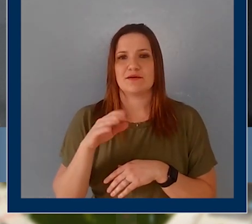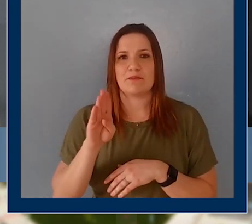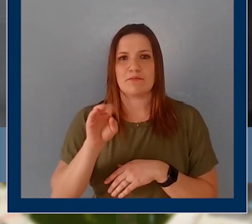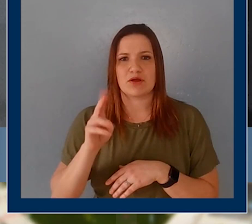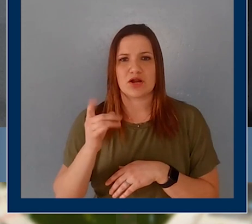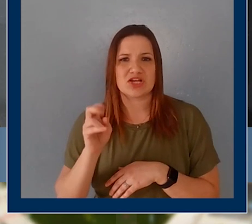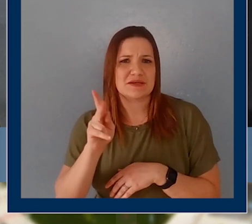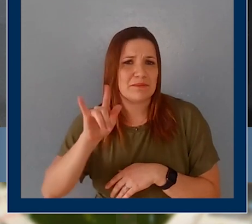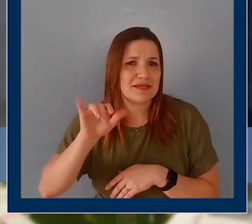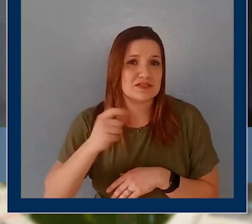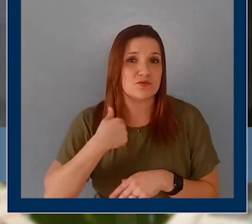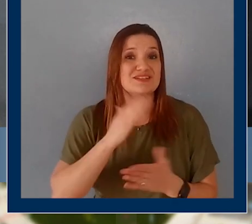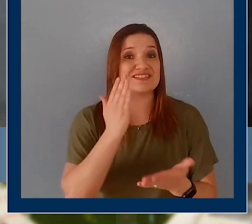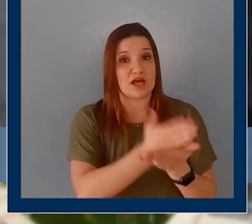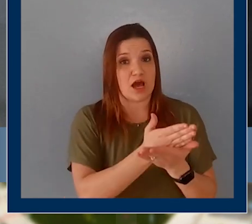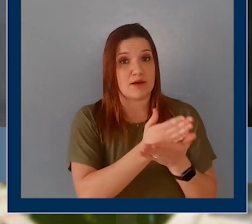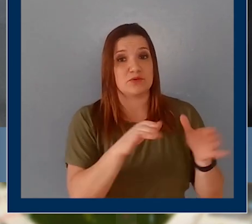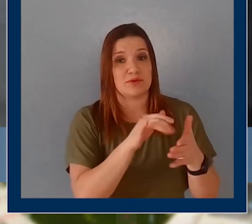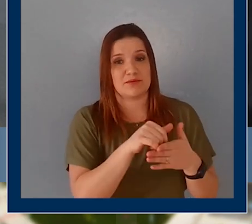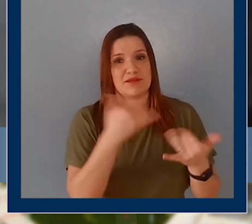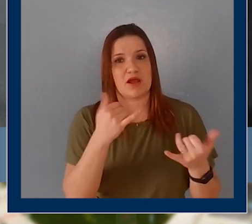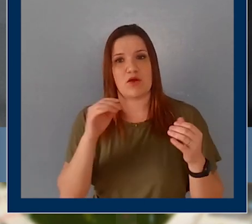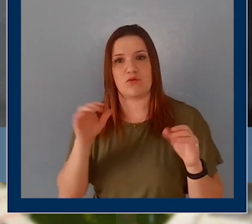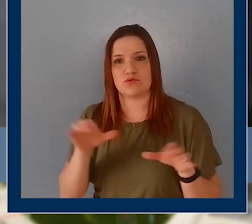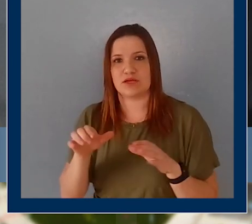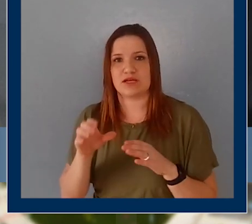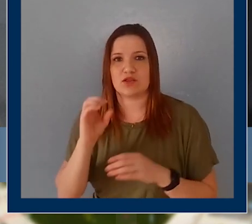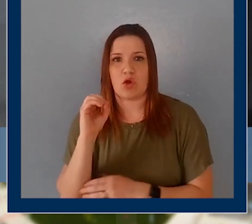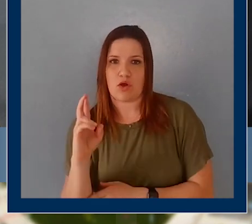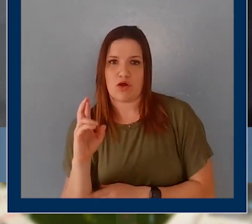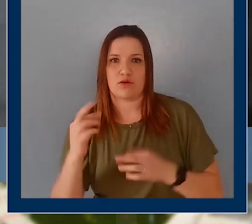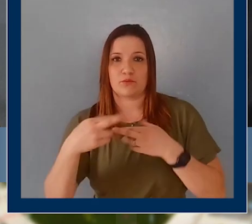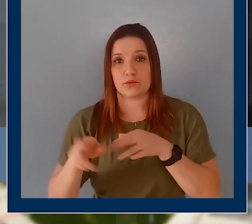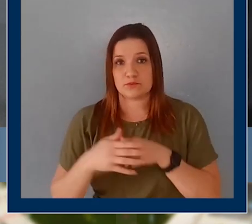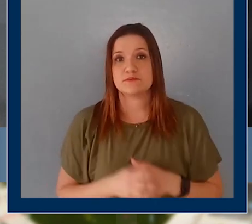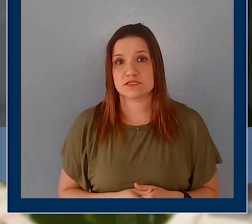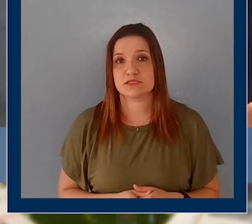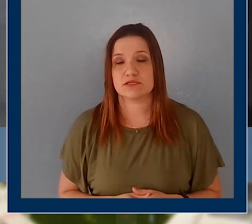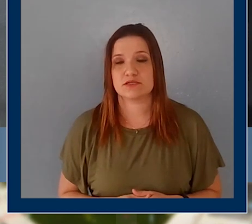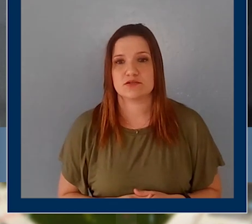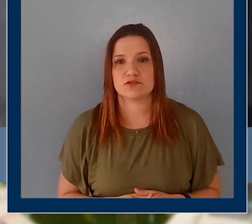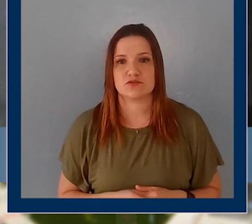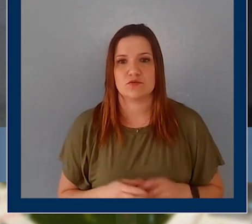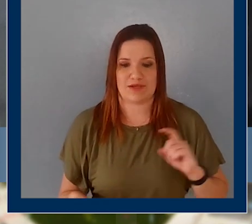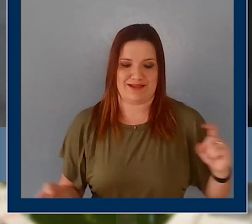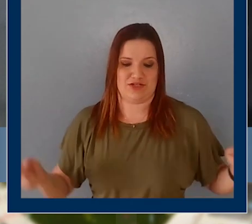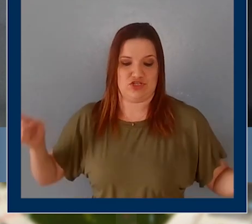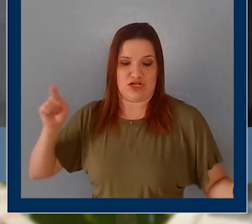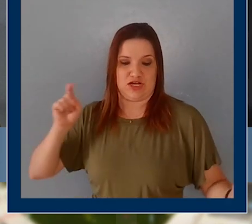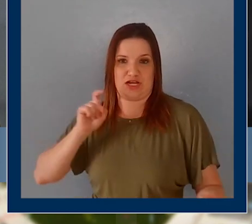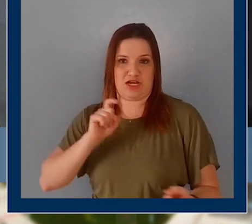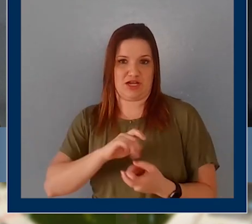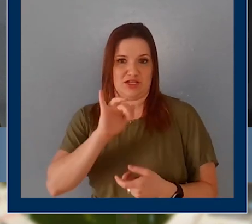them. So right now, 18 of the 23 beds are open. So we have 5 adult patients that are on